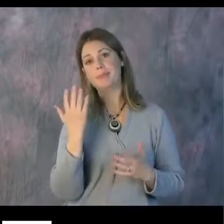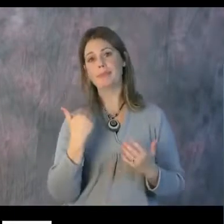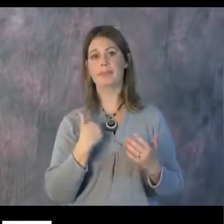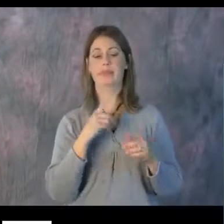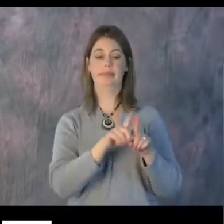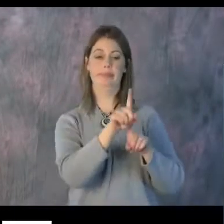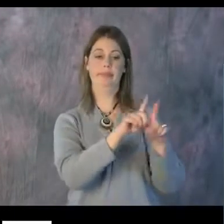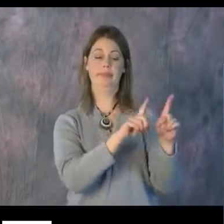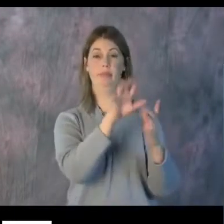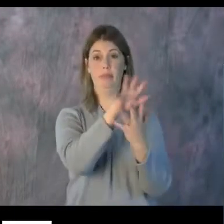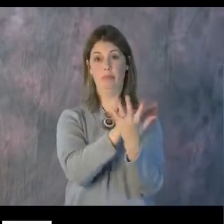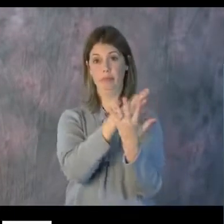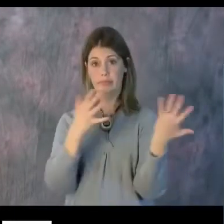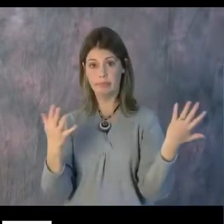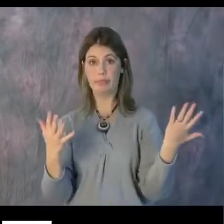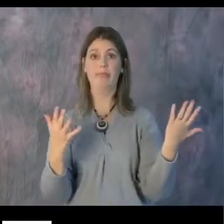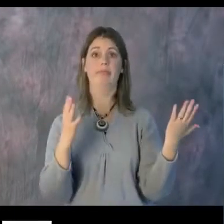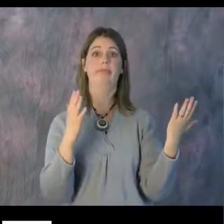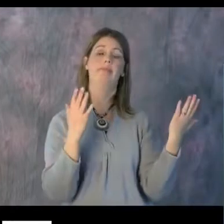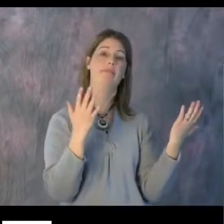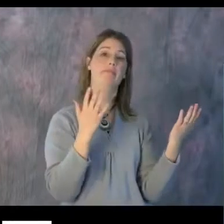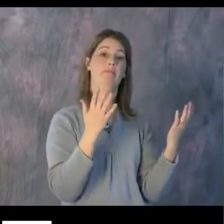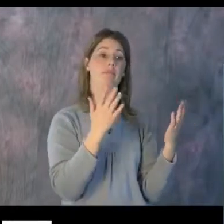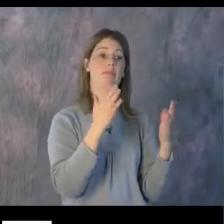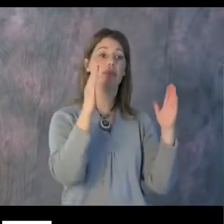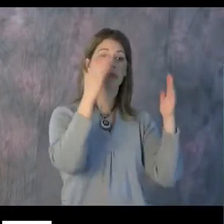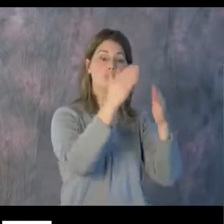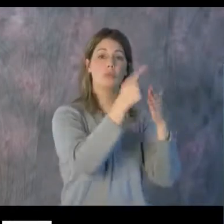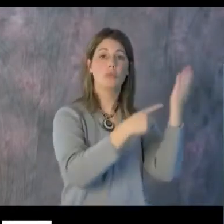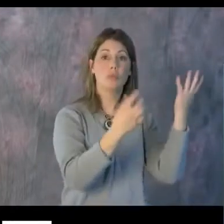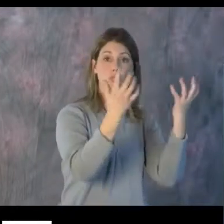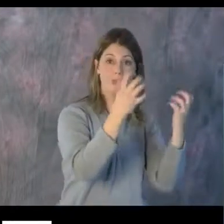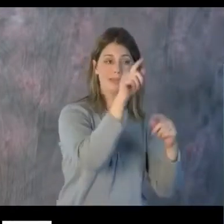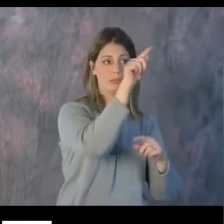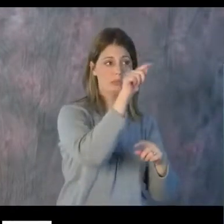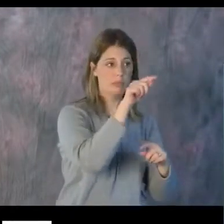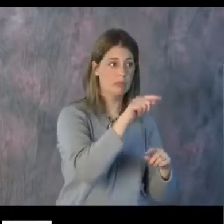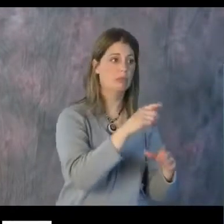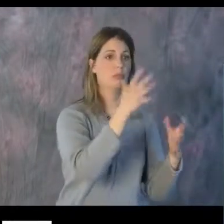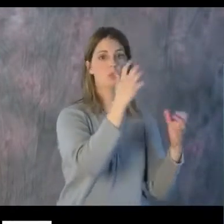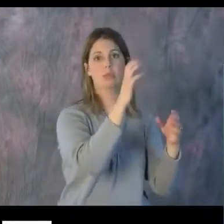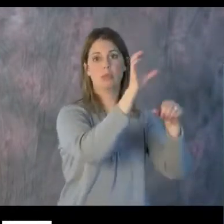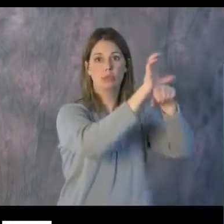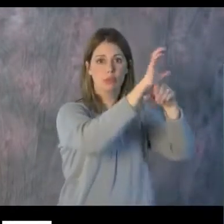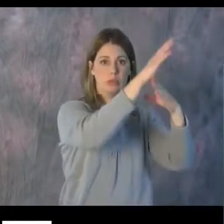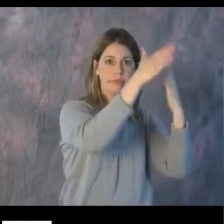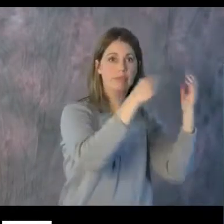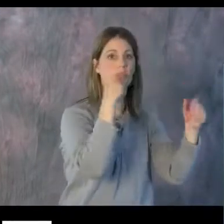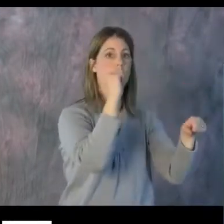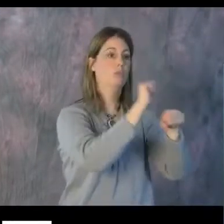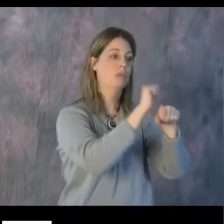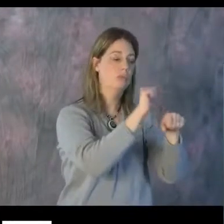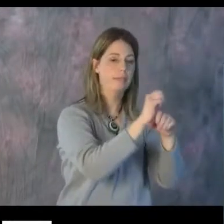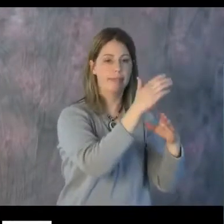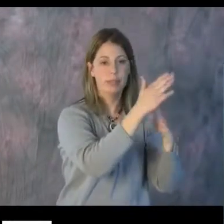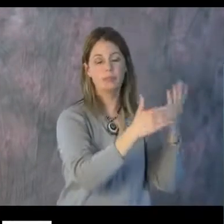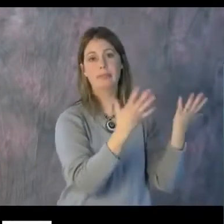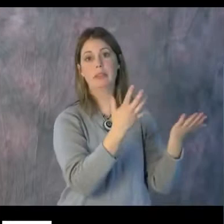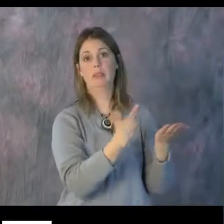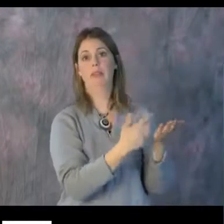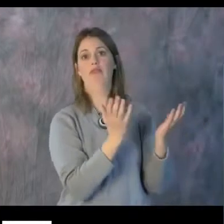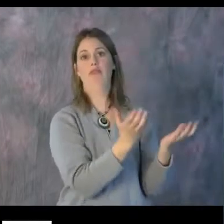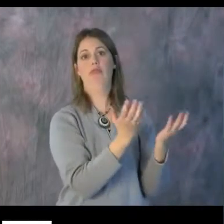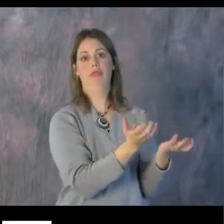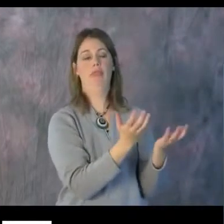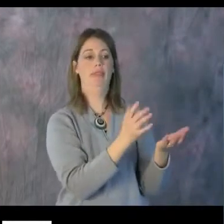And at home, you could use a star chart You can put your expectations, what you want, maybe chores for